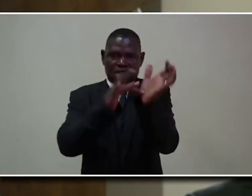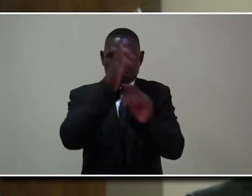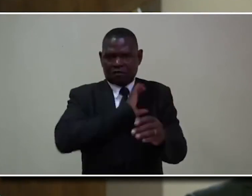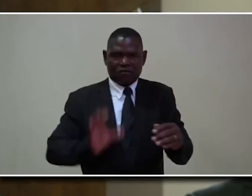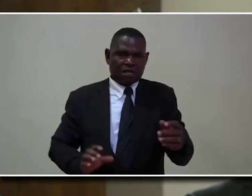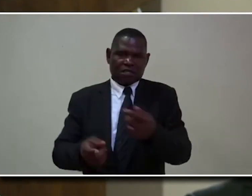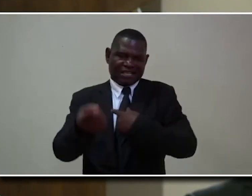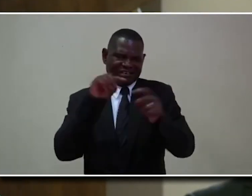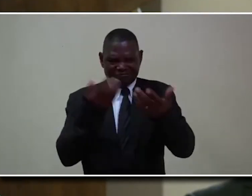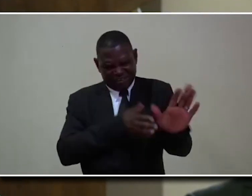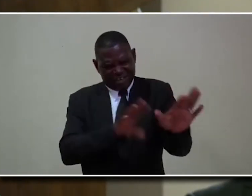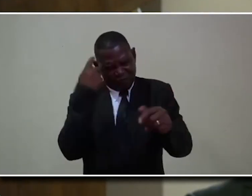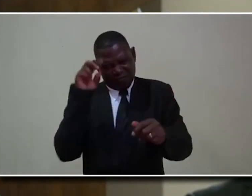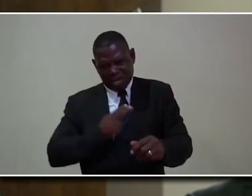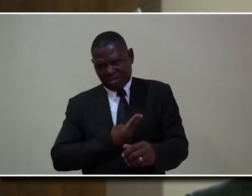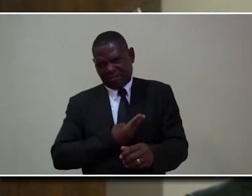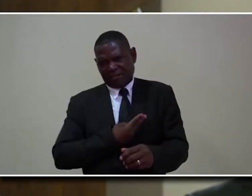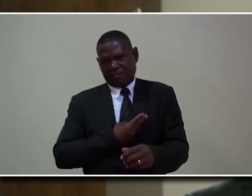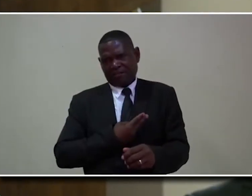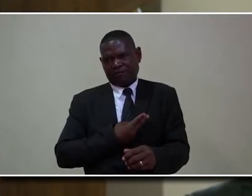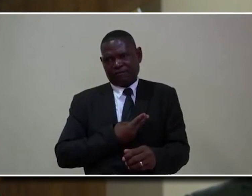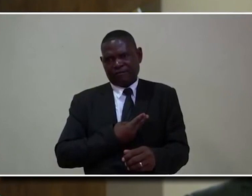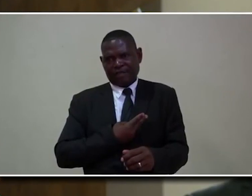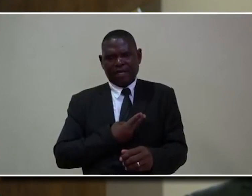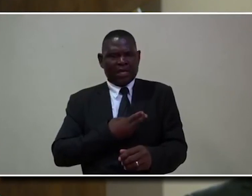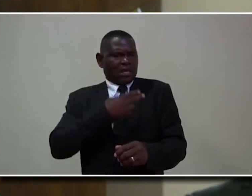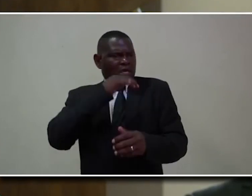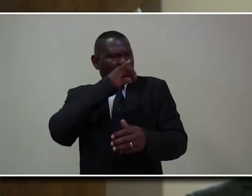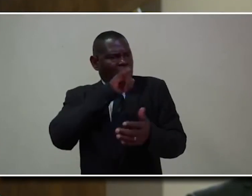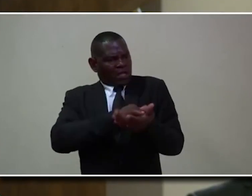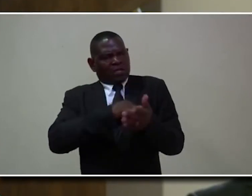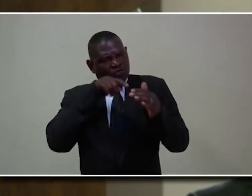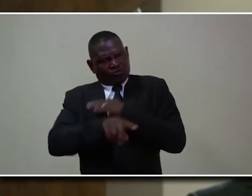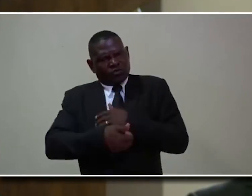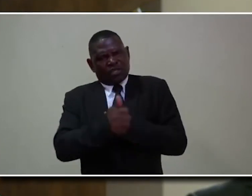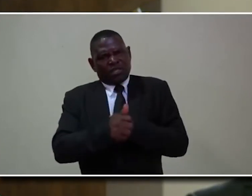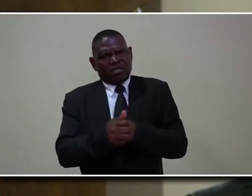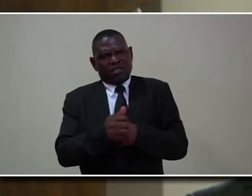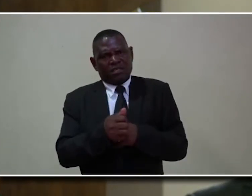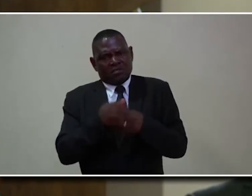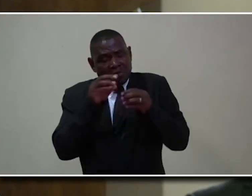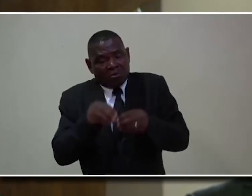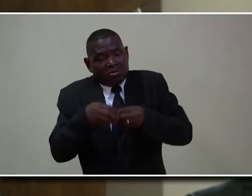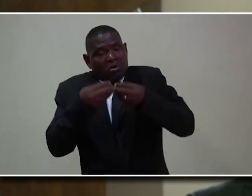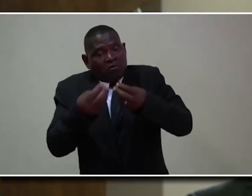for us, and that through his sacrificial death, we have been reconciled with